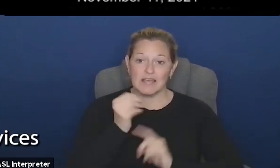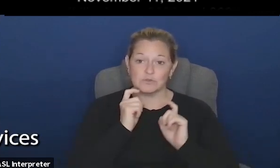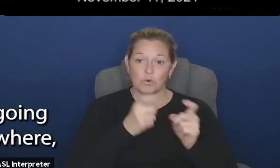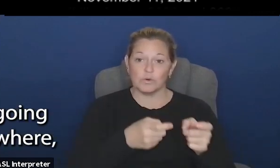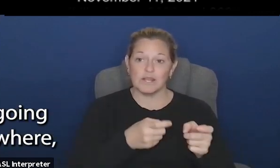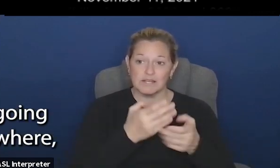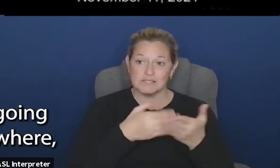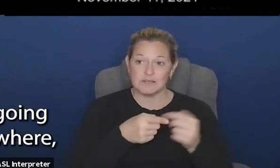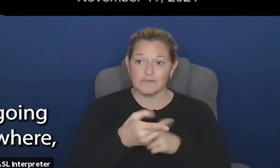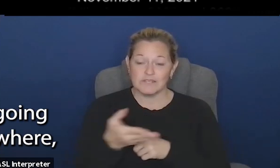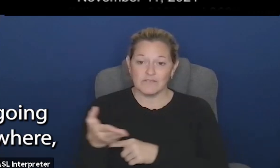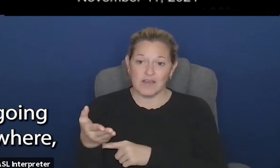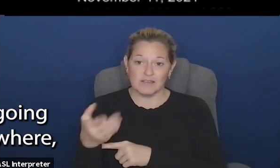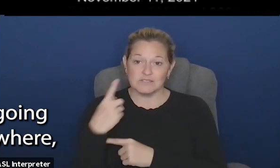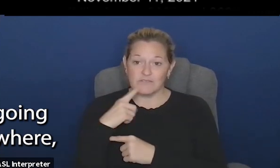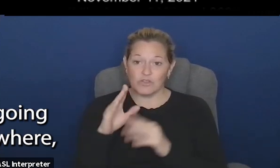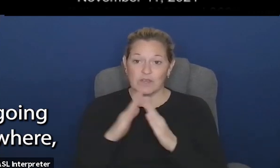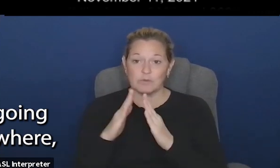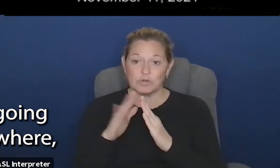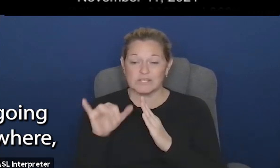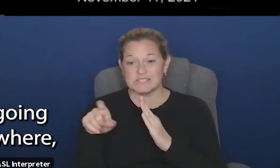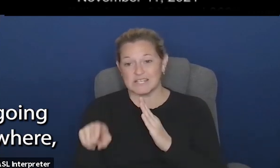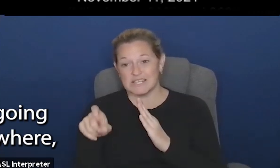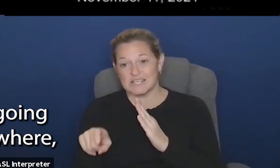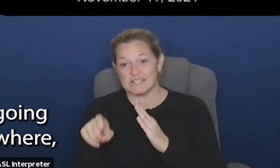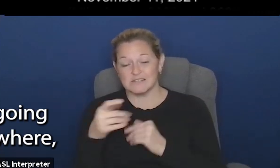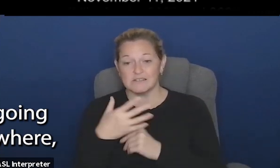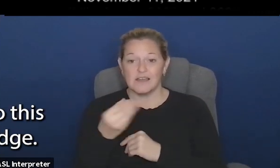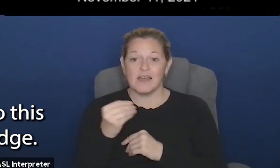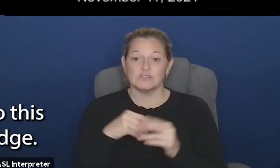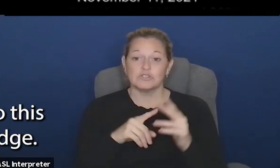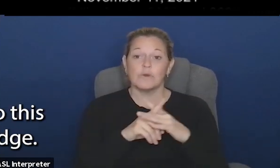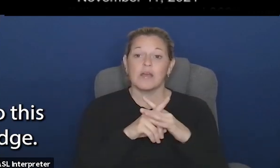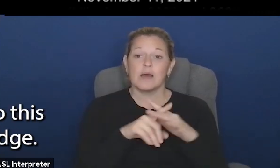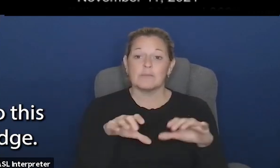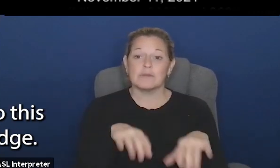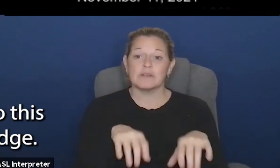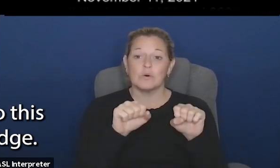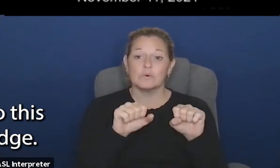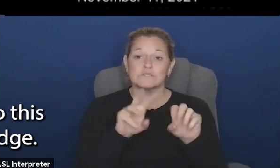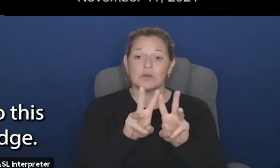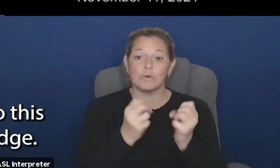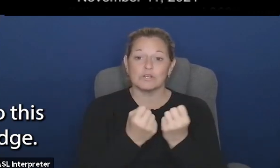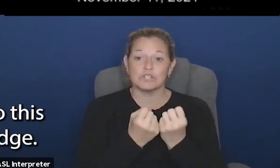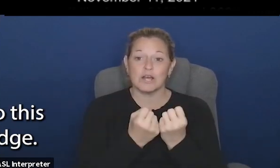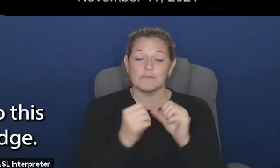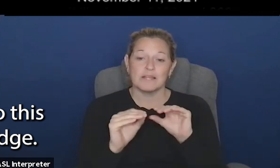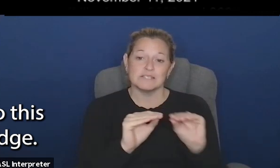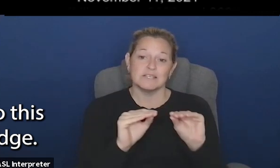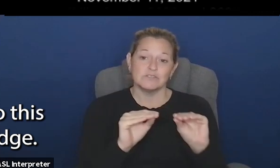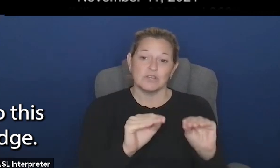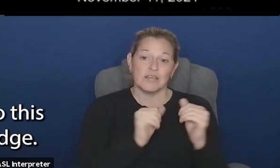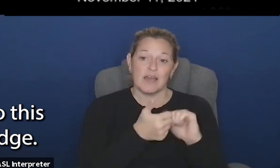these devices to communities in need, and going and doing workshops in communities where people can learn how to do these and then